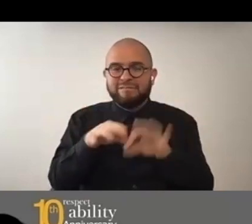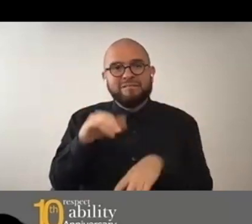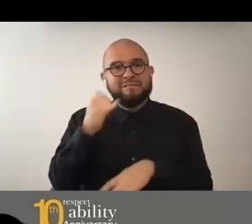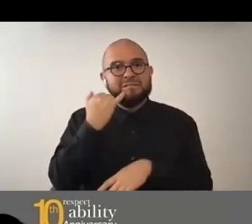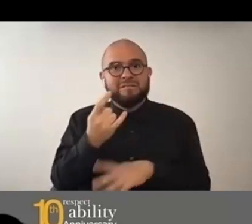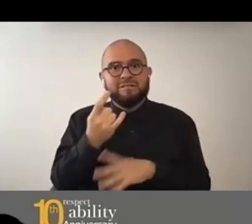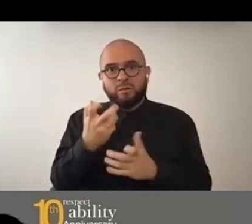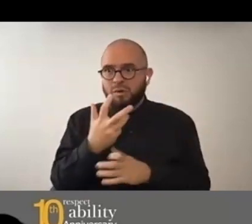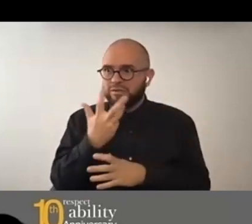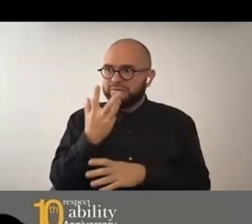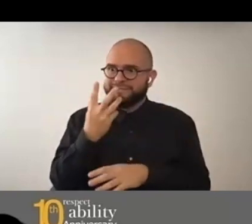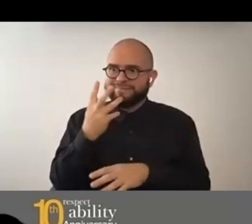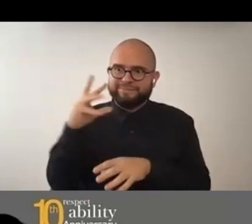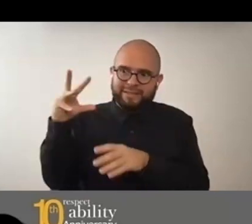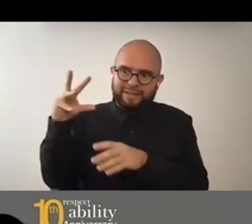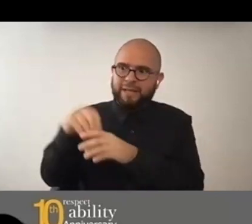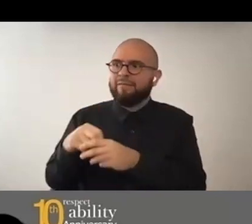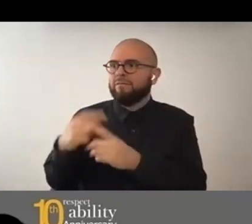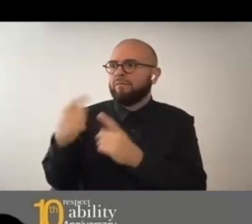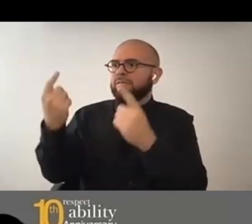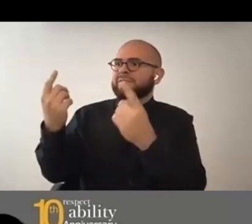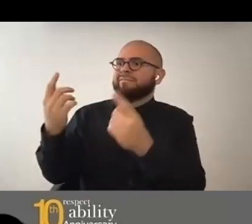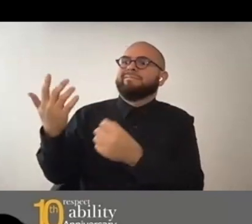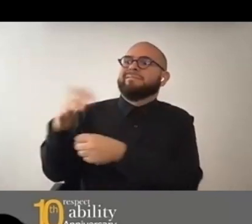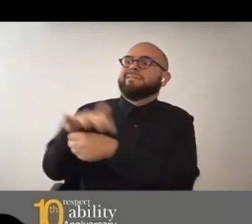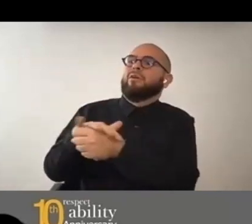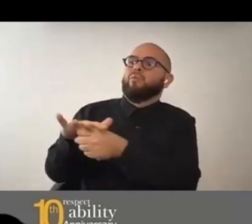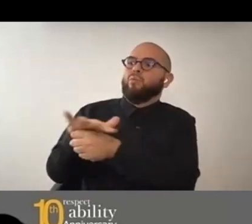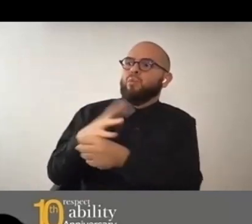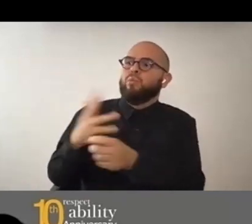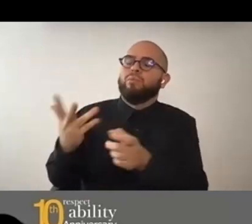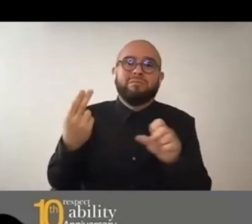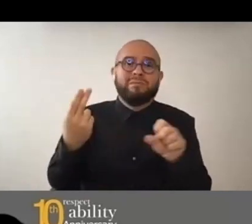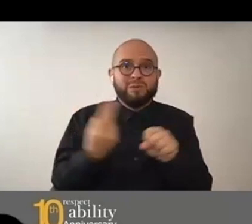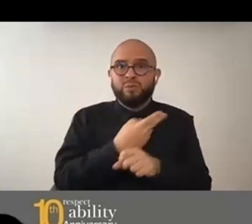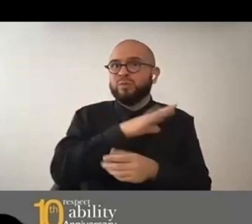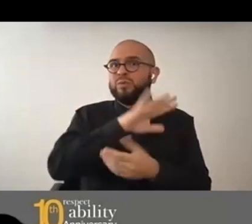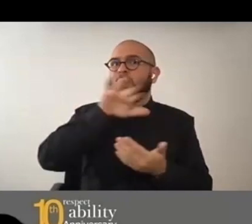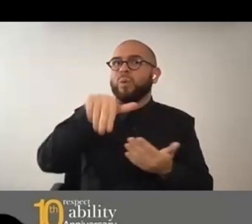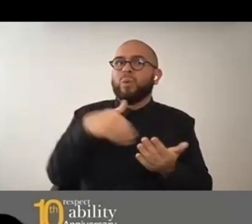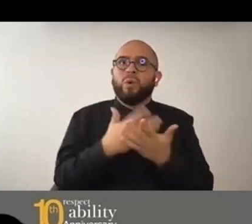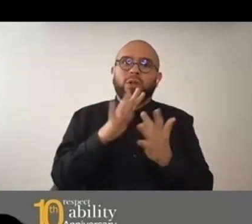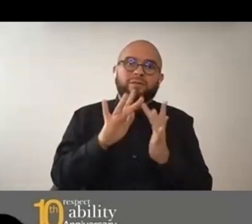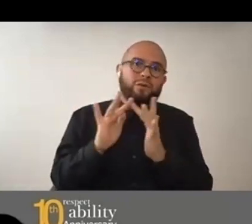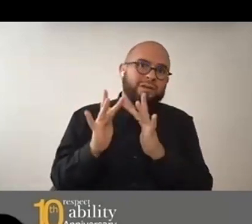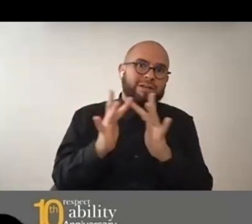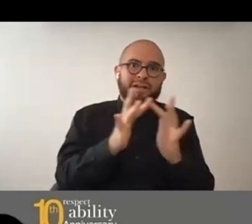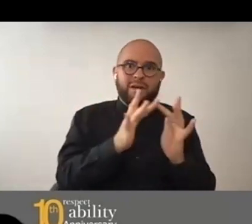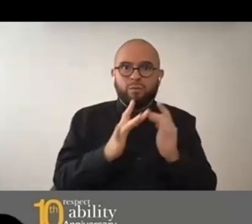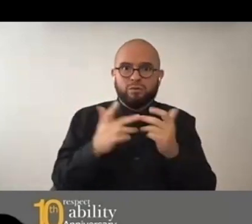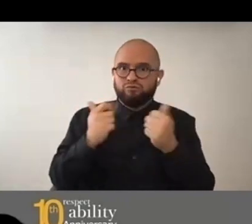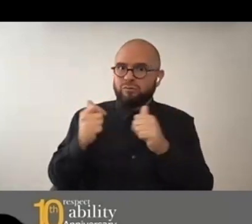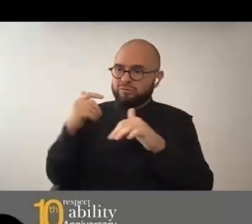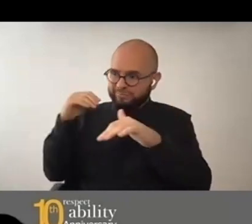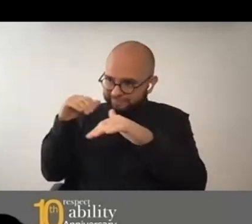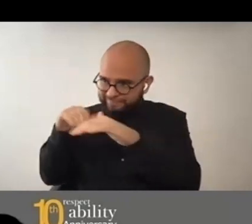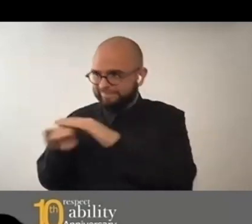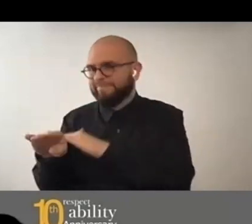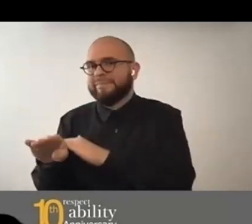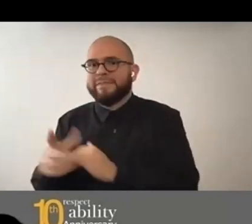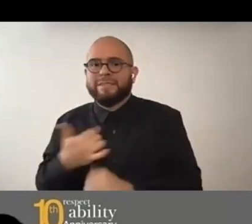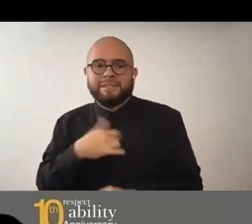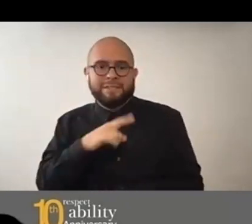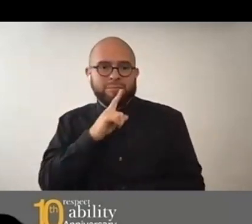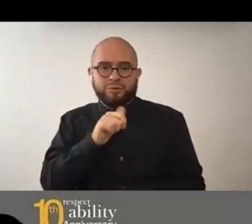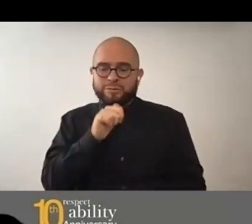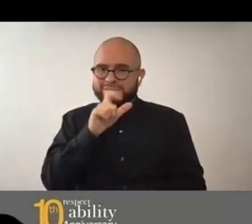into a space, you really should try to use all of your networks and your related network connections to get in. I'm sure it wasn't easy, even